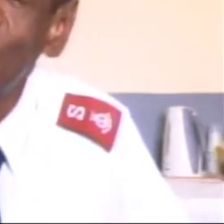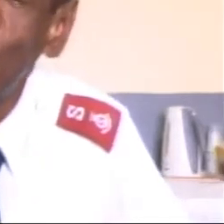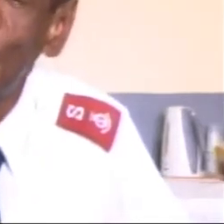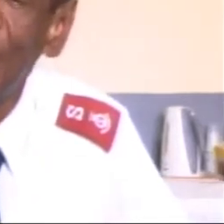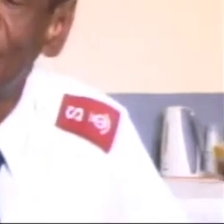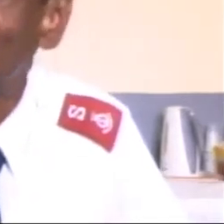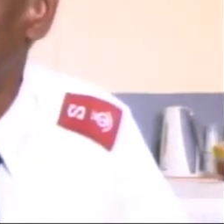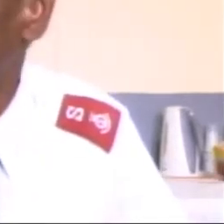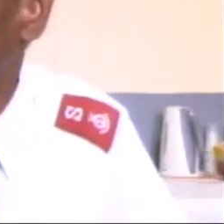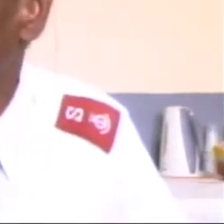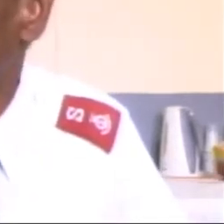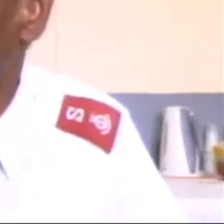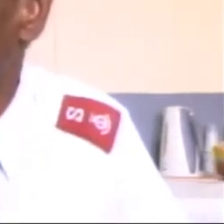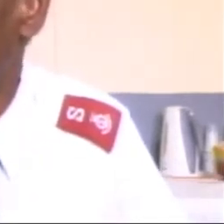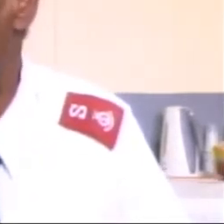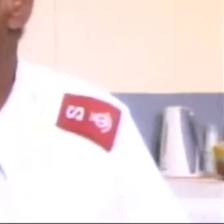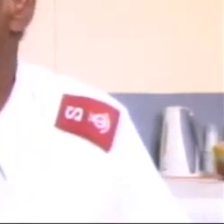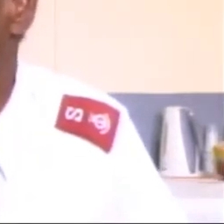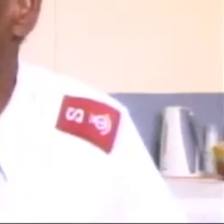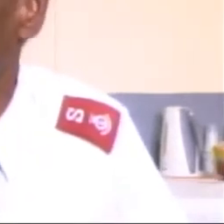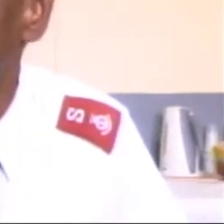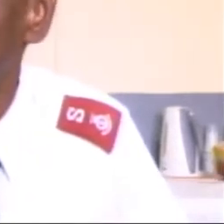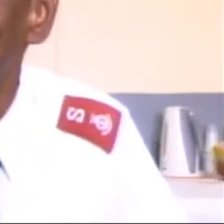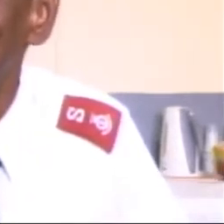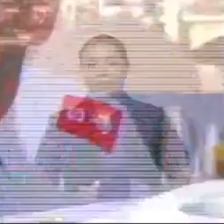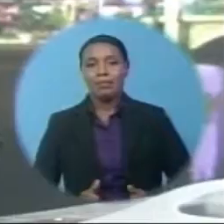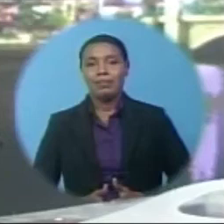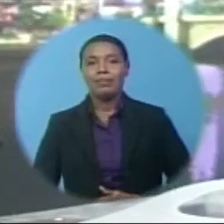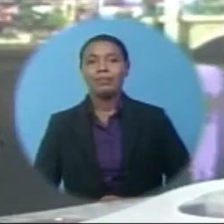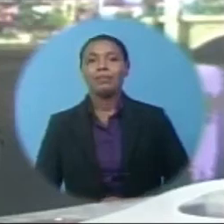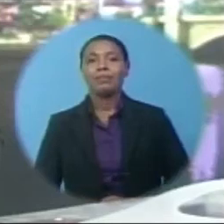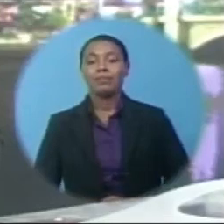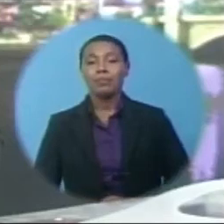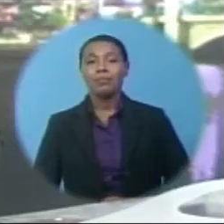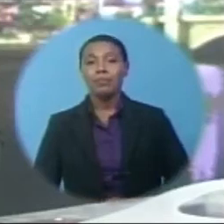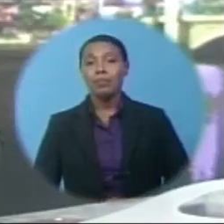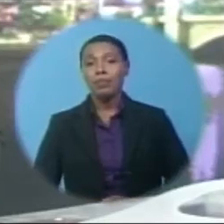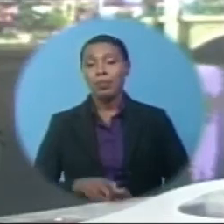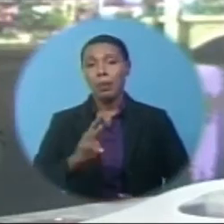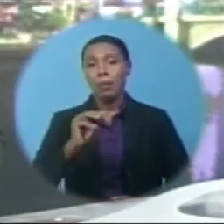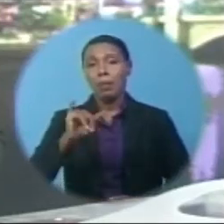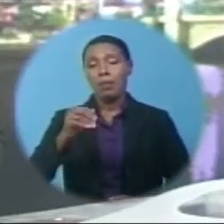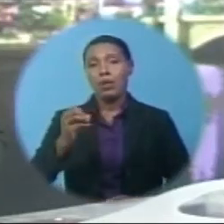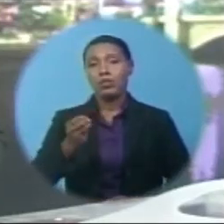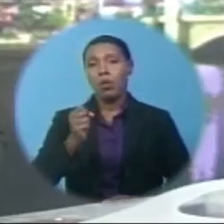So we're hoping that this year things will turn around for them as well. Major Walker